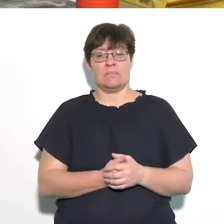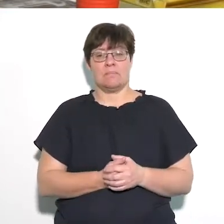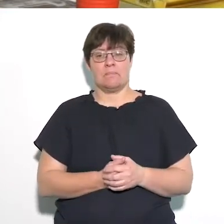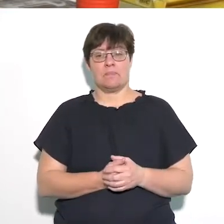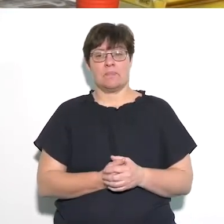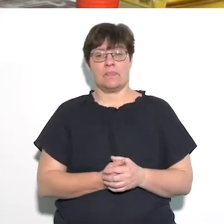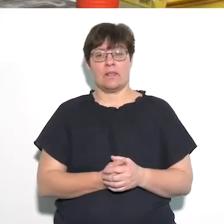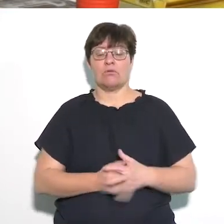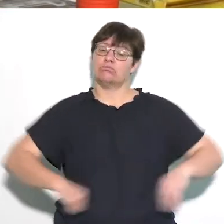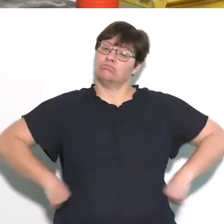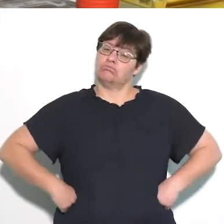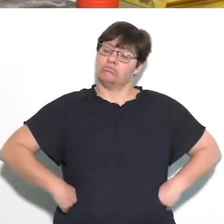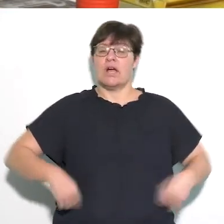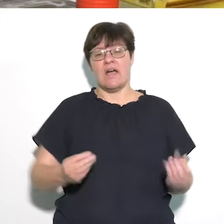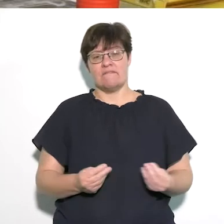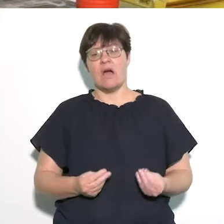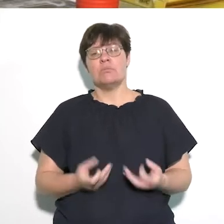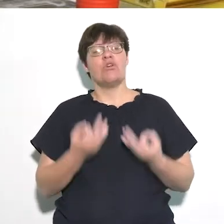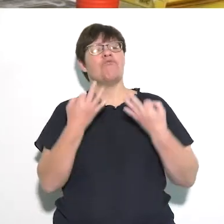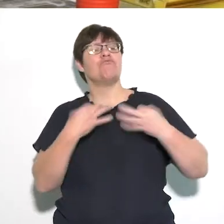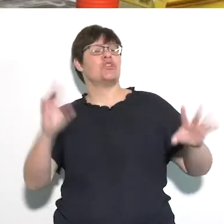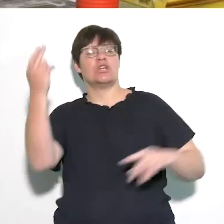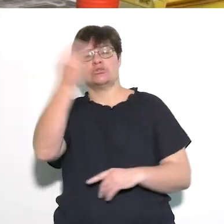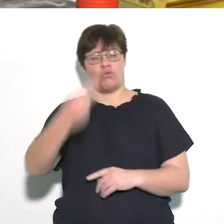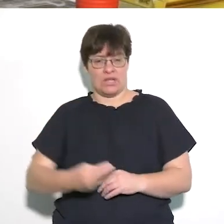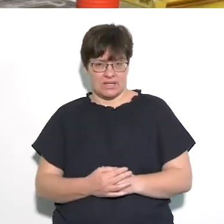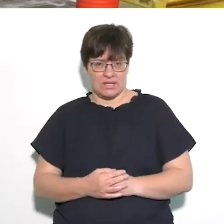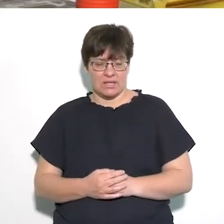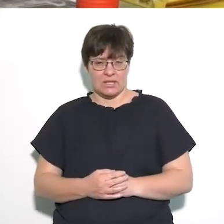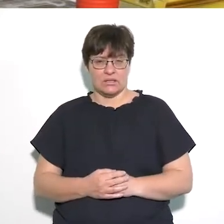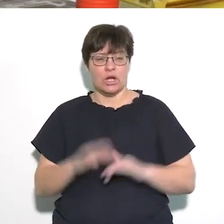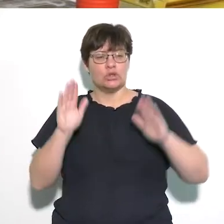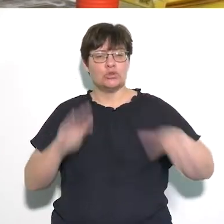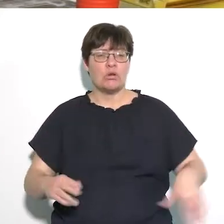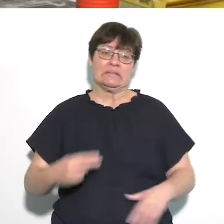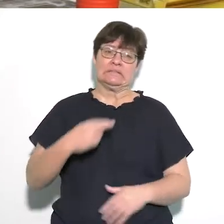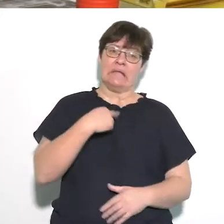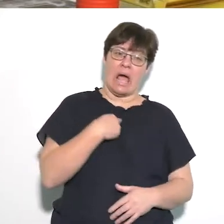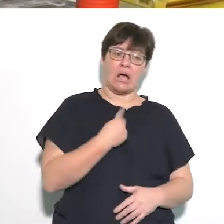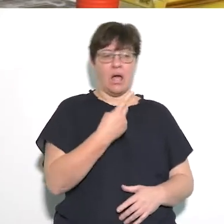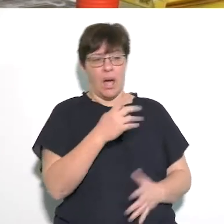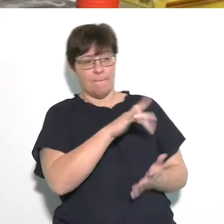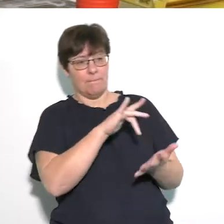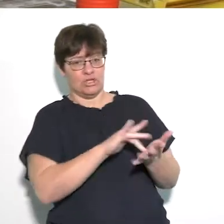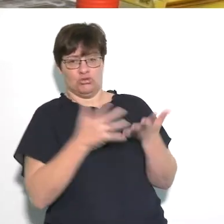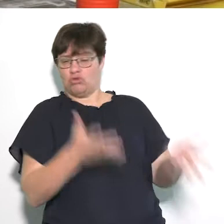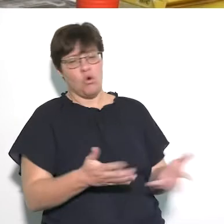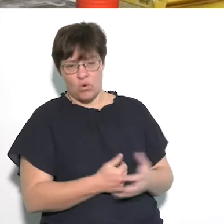with their arms. And remember, this is free flow. So you don't want to have the children stuck on the